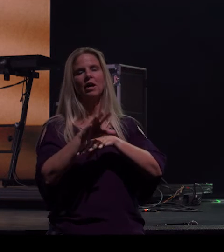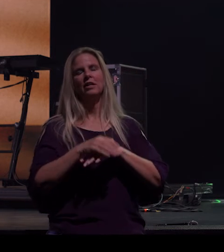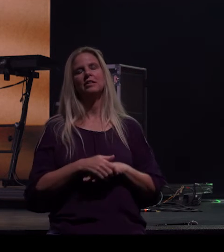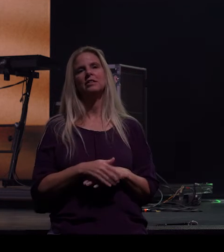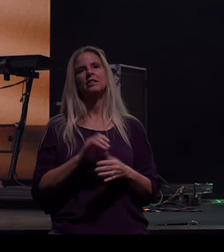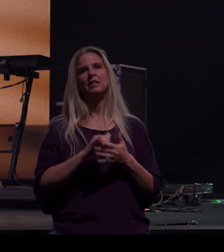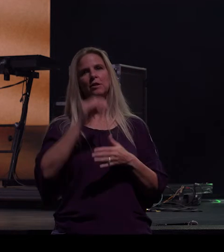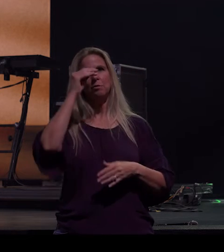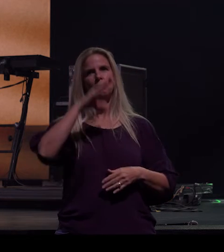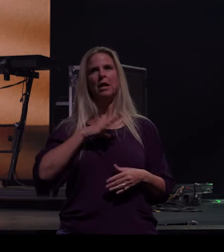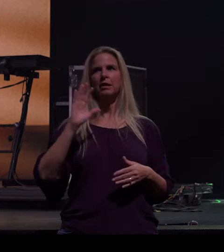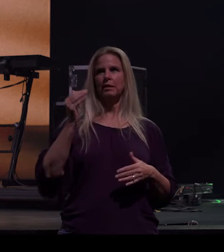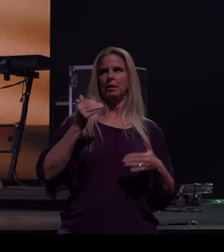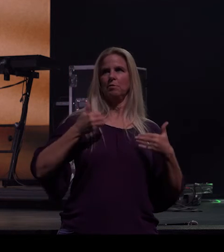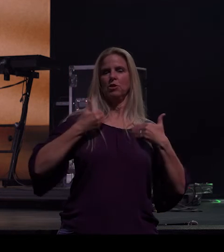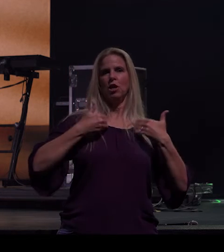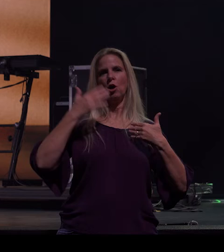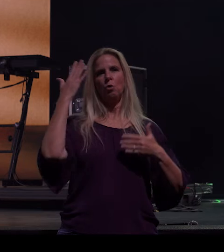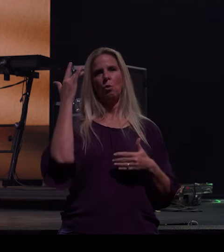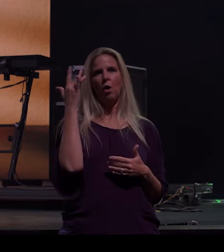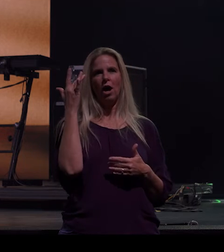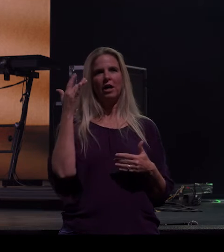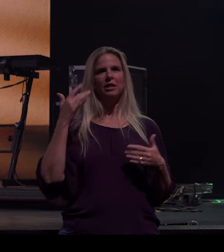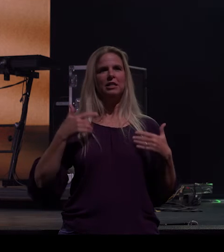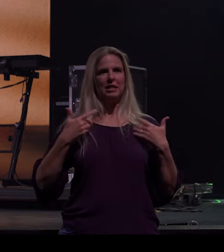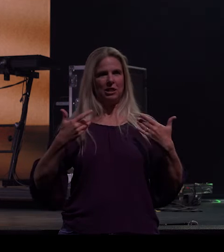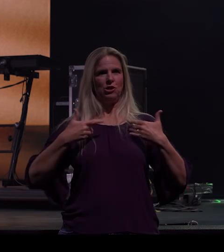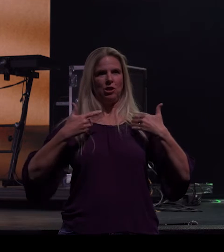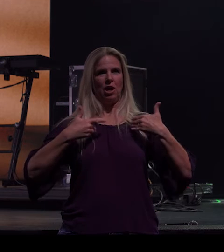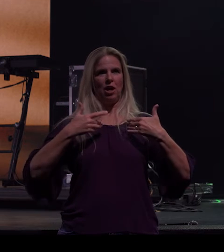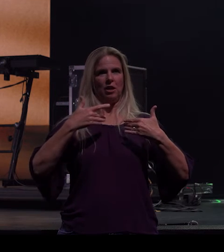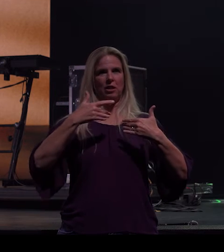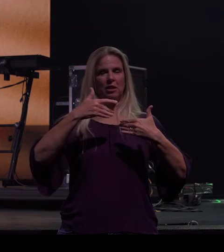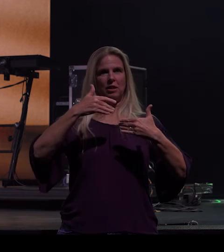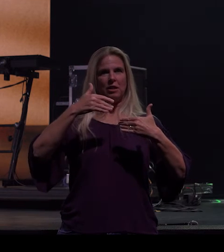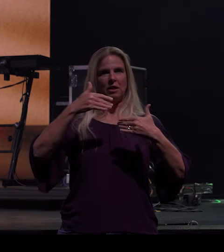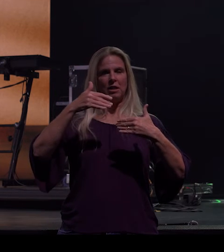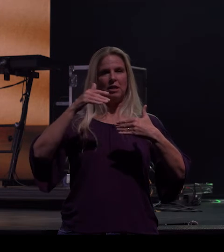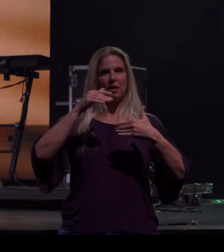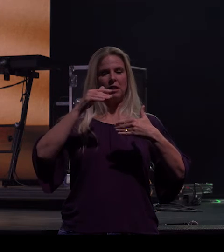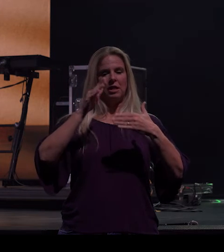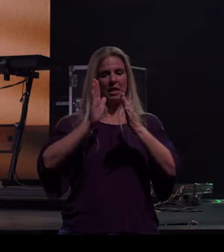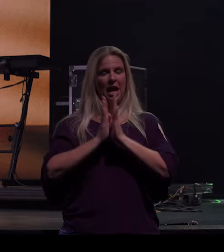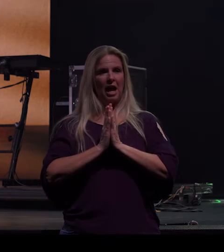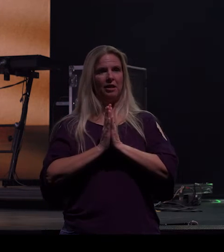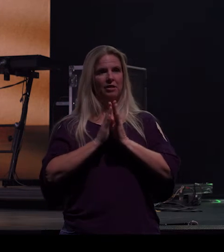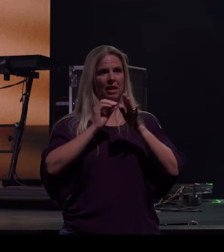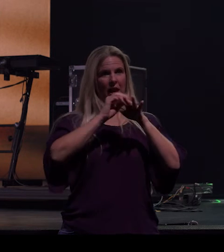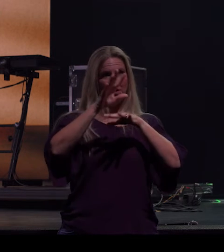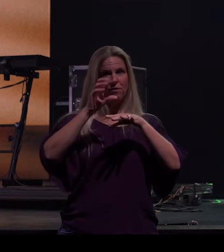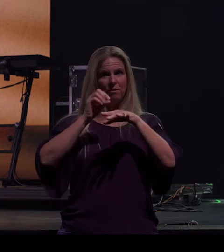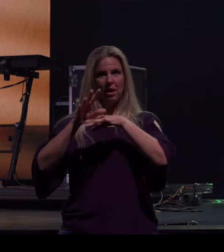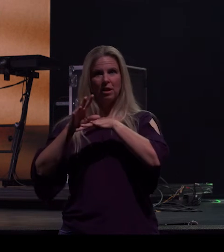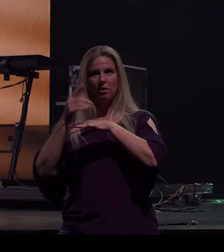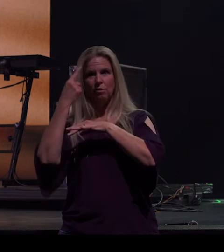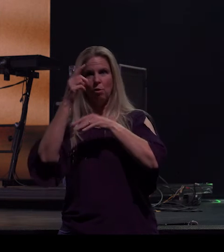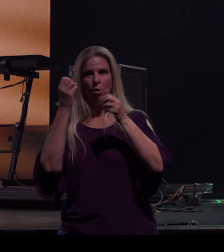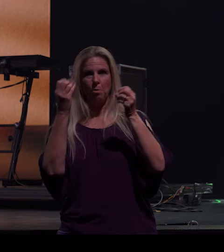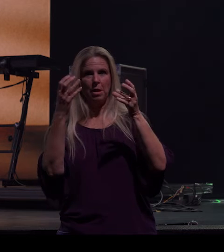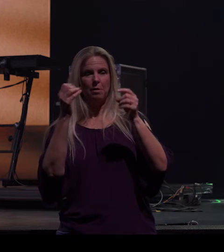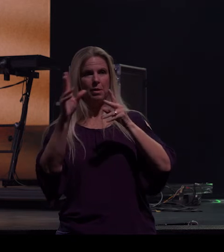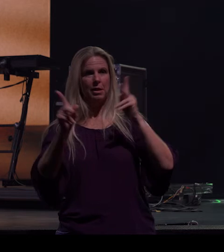one of the reasons why is because he's so young, because he'll ask advice from anybody. And he's amazing at